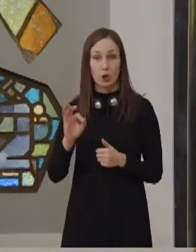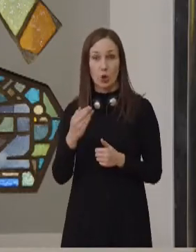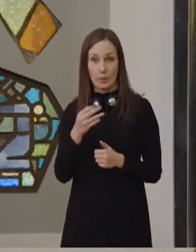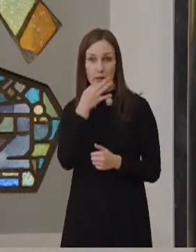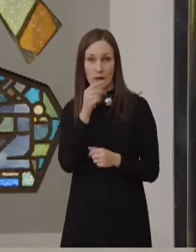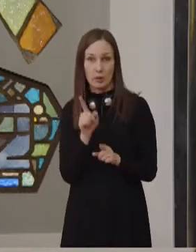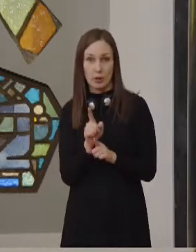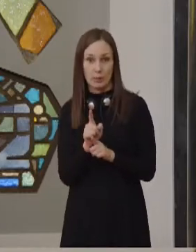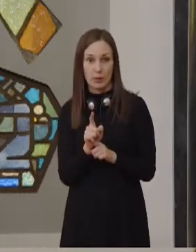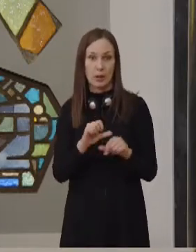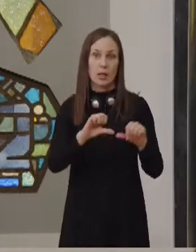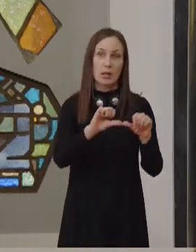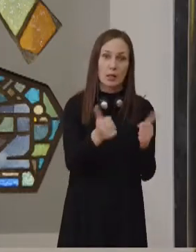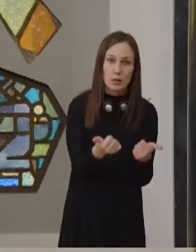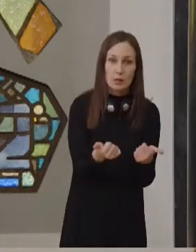develop.